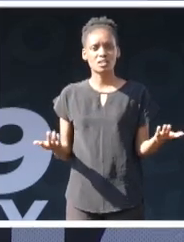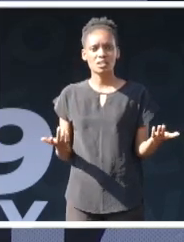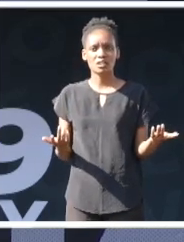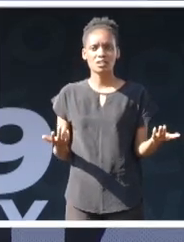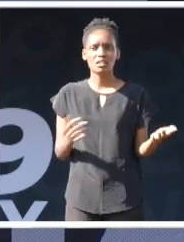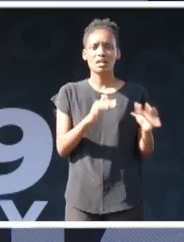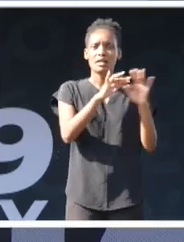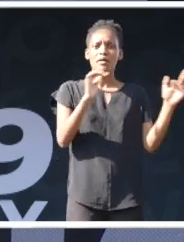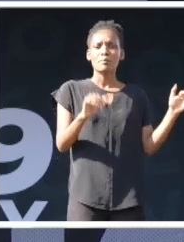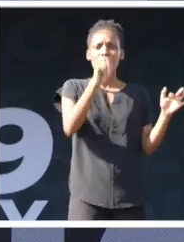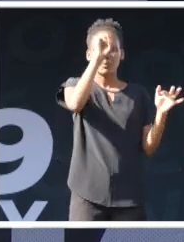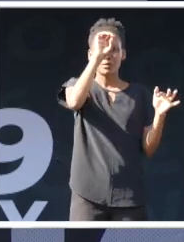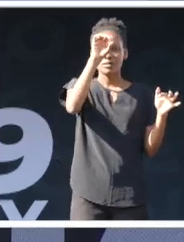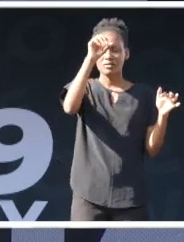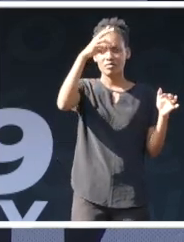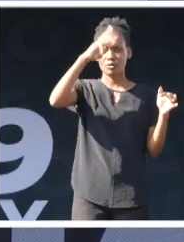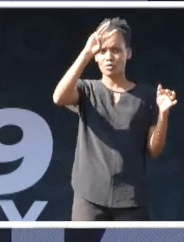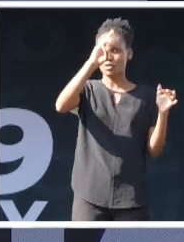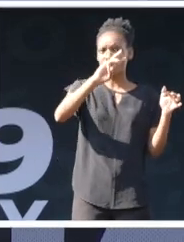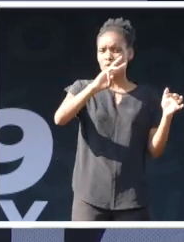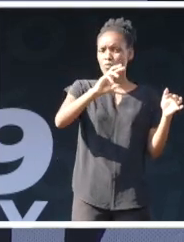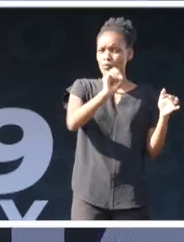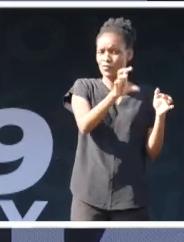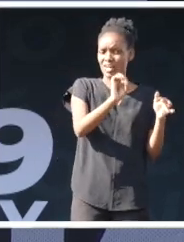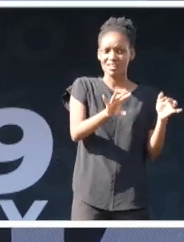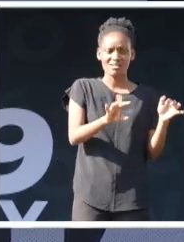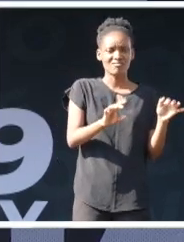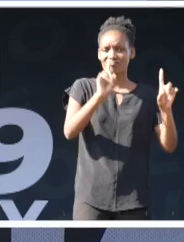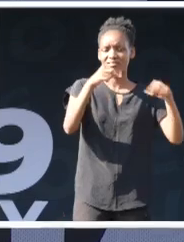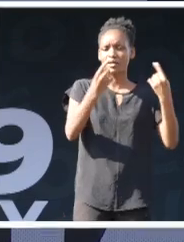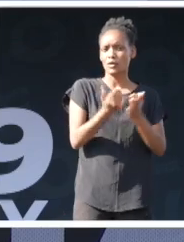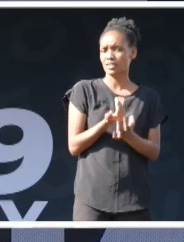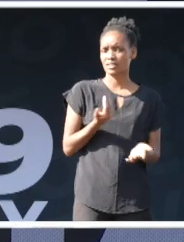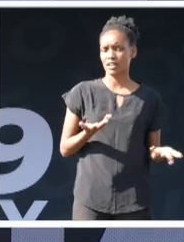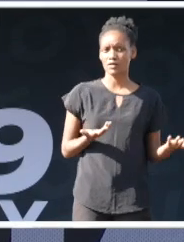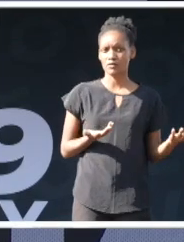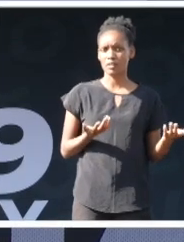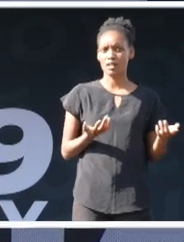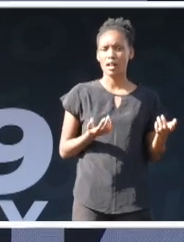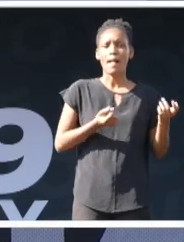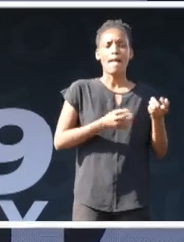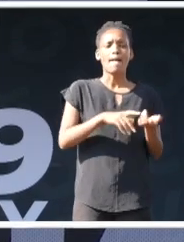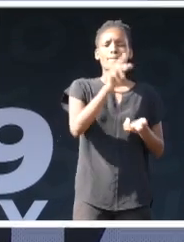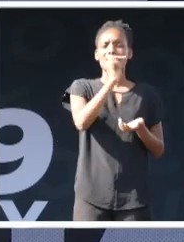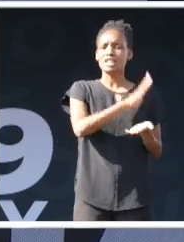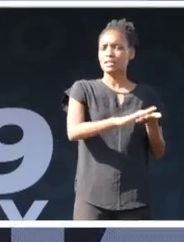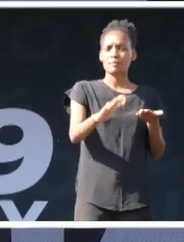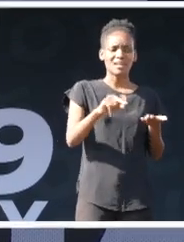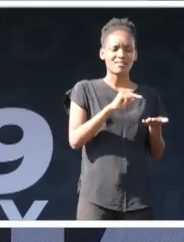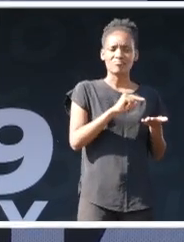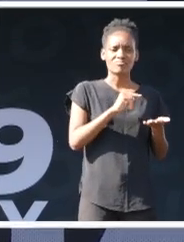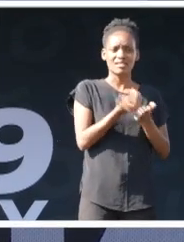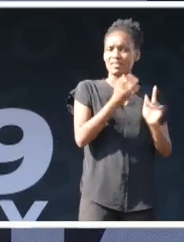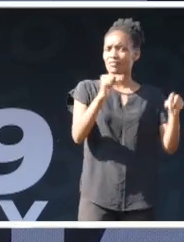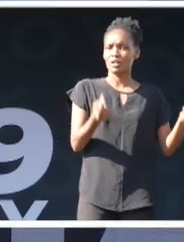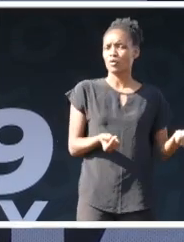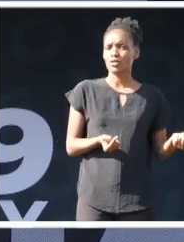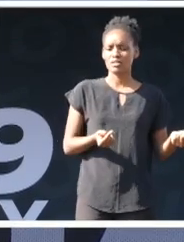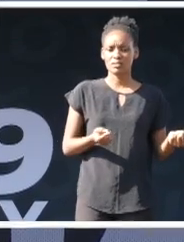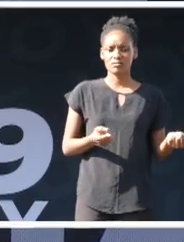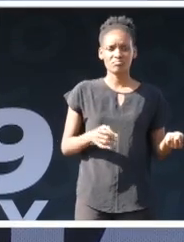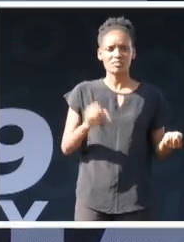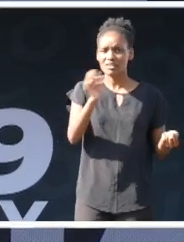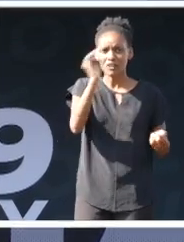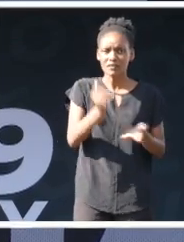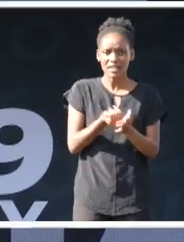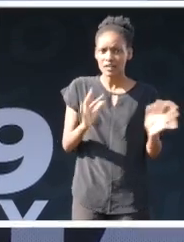of Soshanguve. They can't rescue the people of Mitchell's Plain. How can they rescue South Africa? So